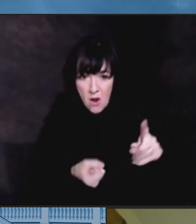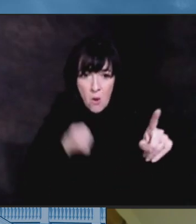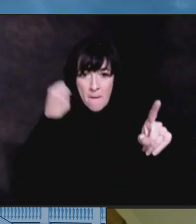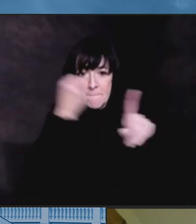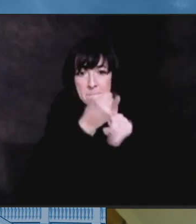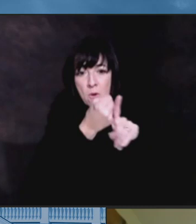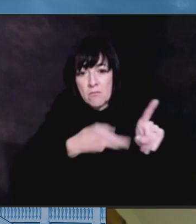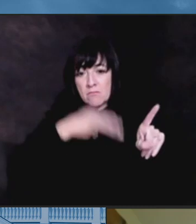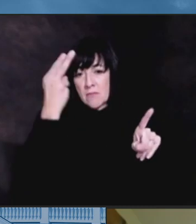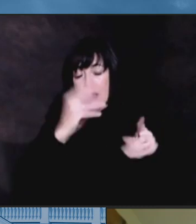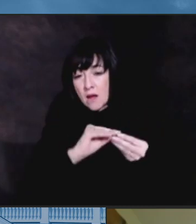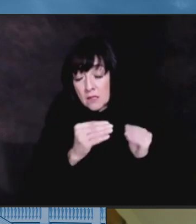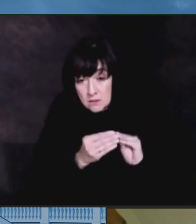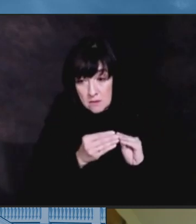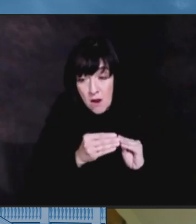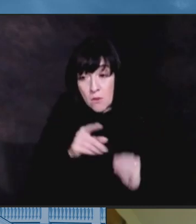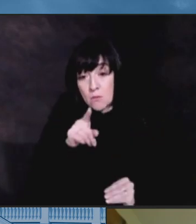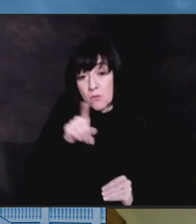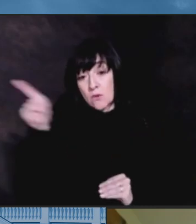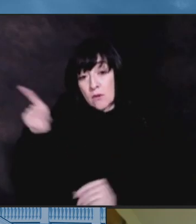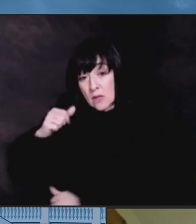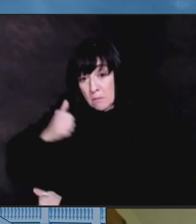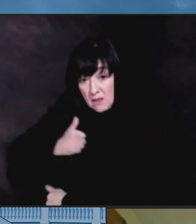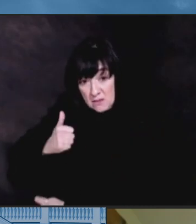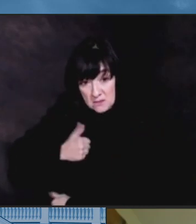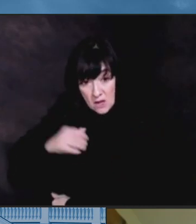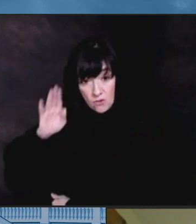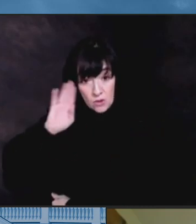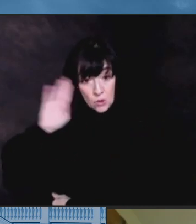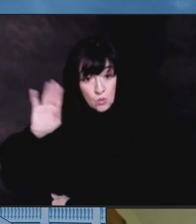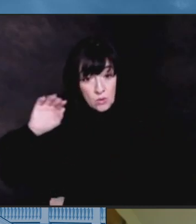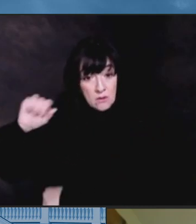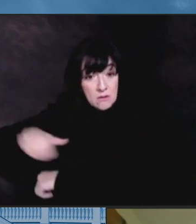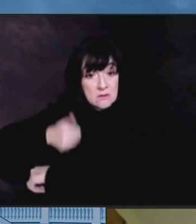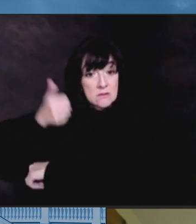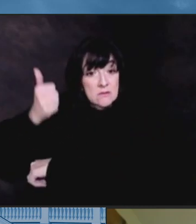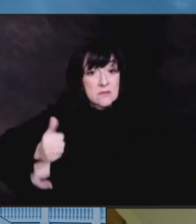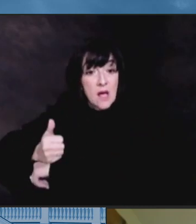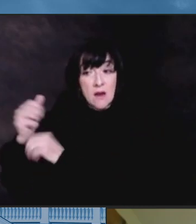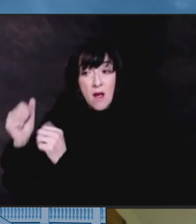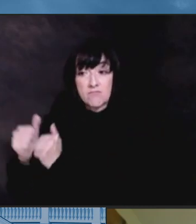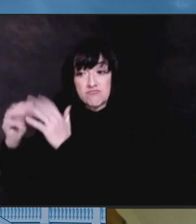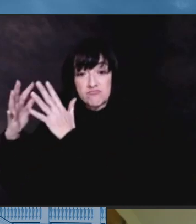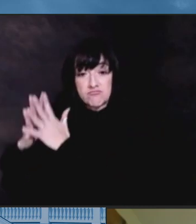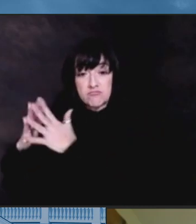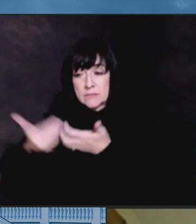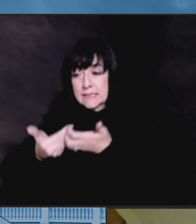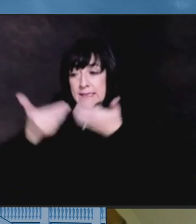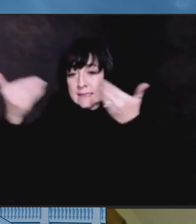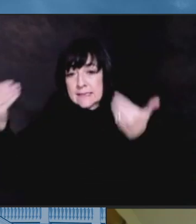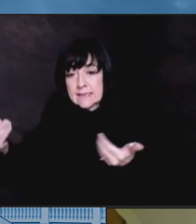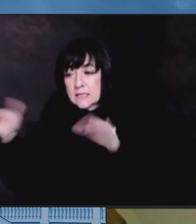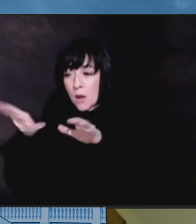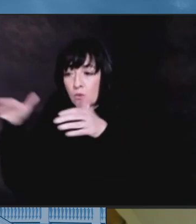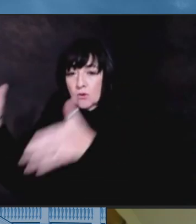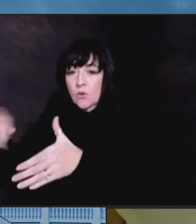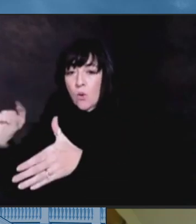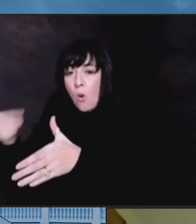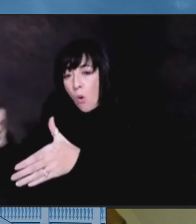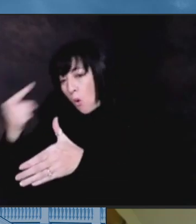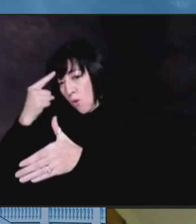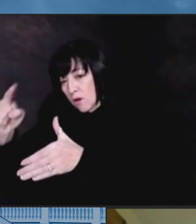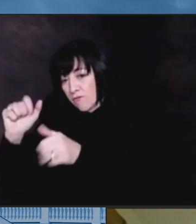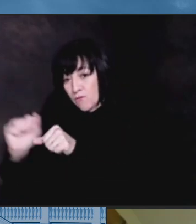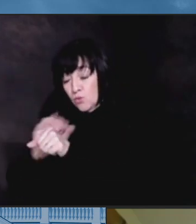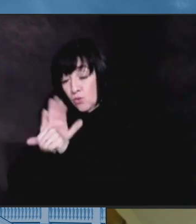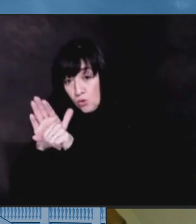other venues? And when is the timeline for when that will happen? Yeah, we've looked at that. As I think I said in